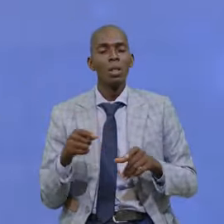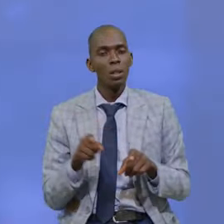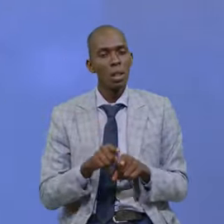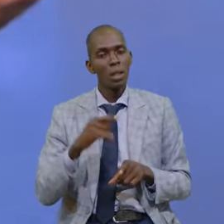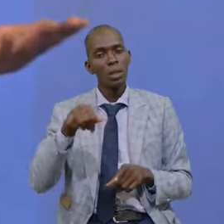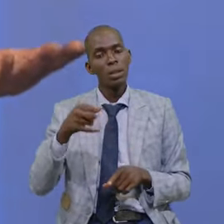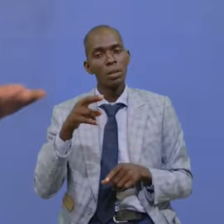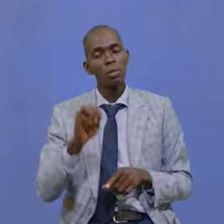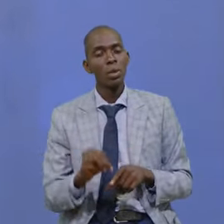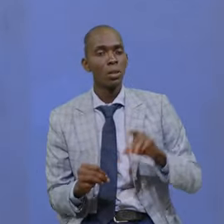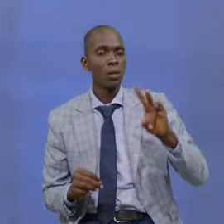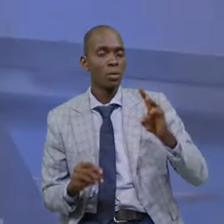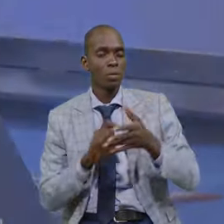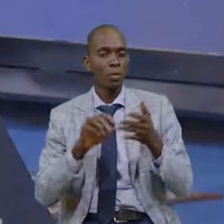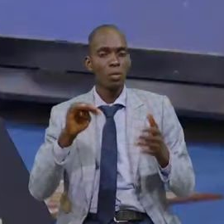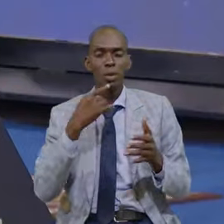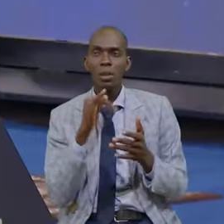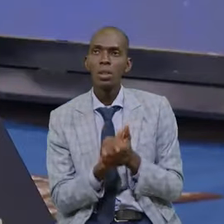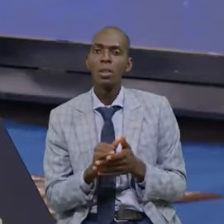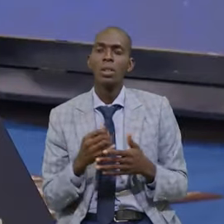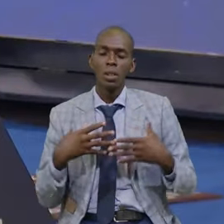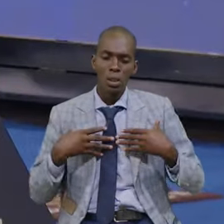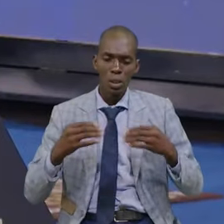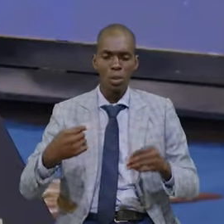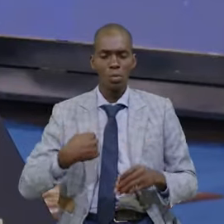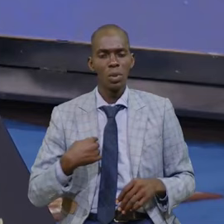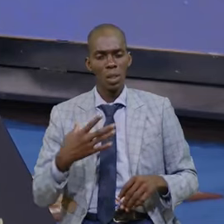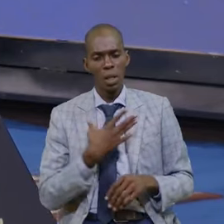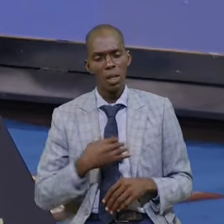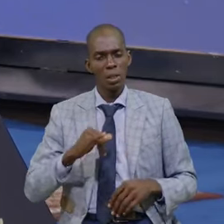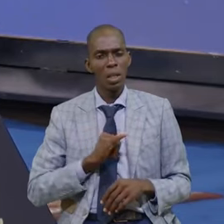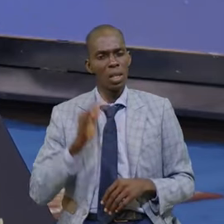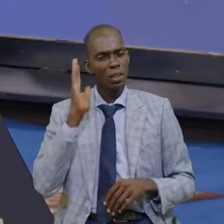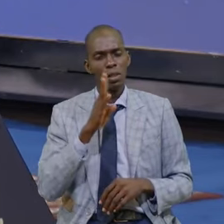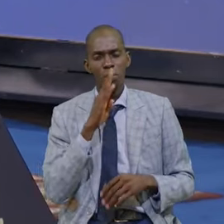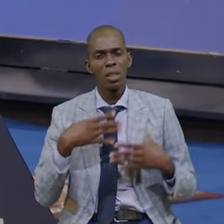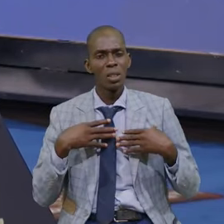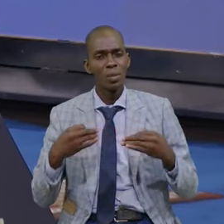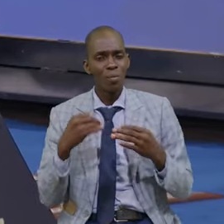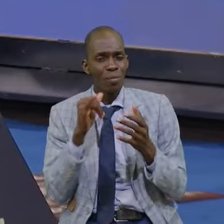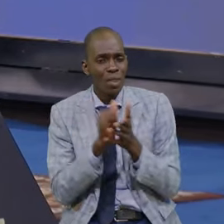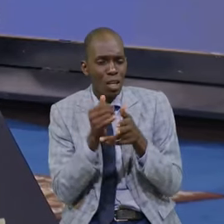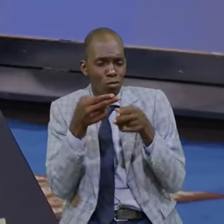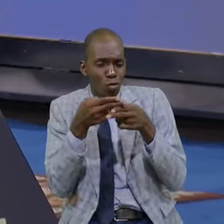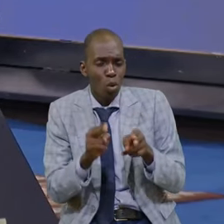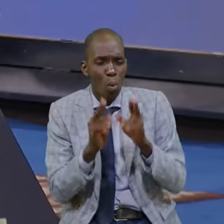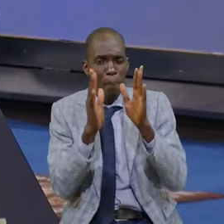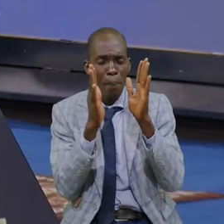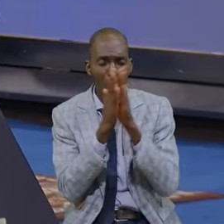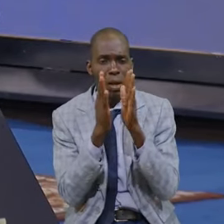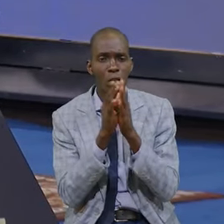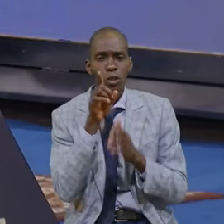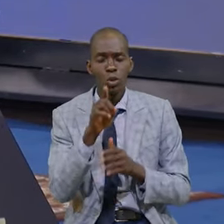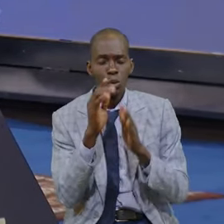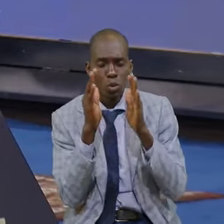me, heal me, and I shall be healed. A short prayer that comes out like that, and the